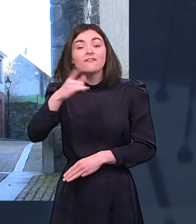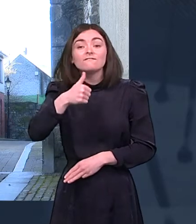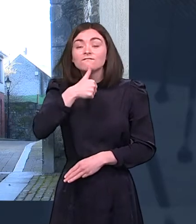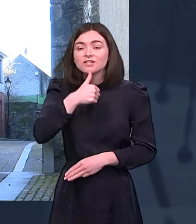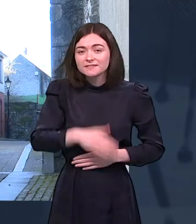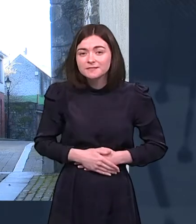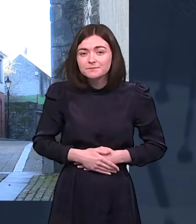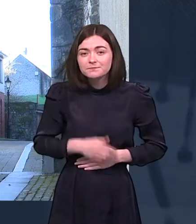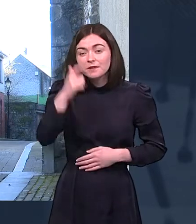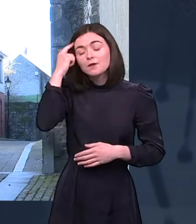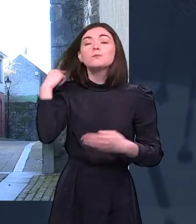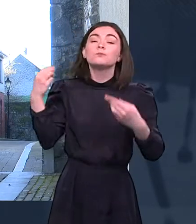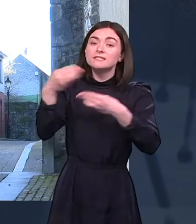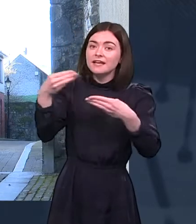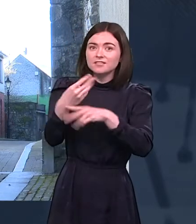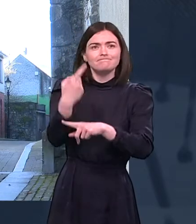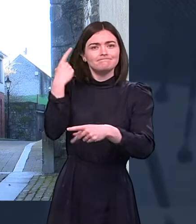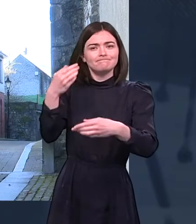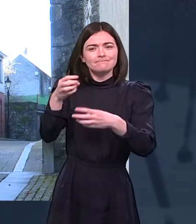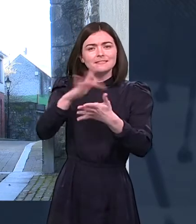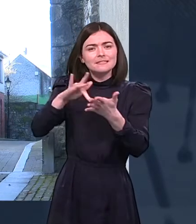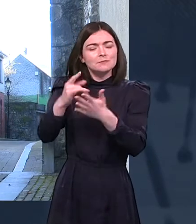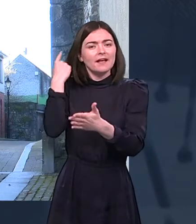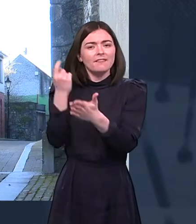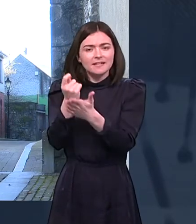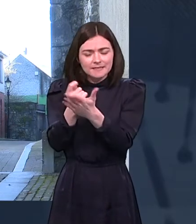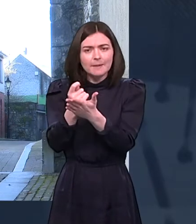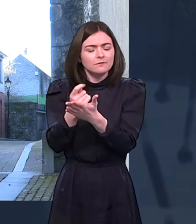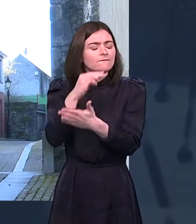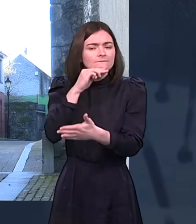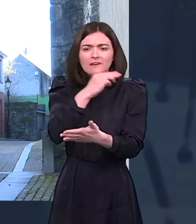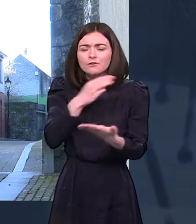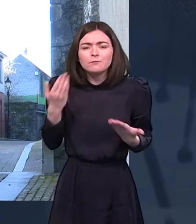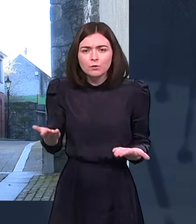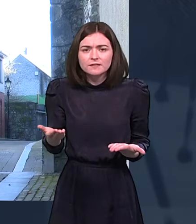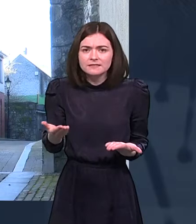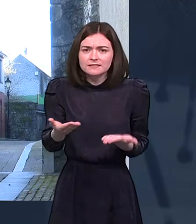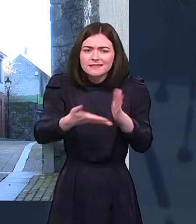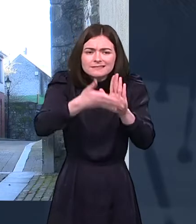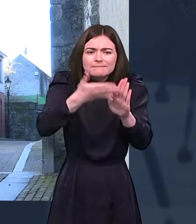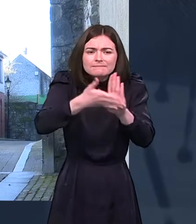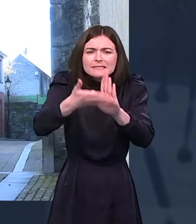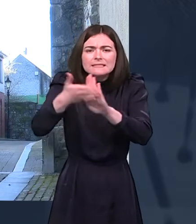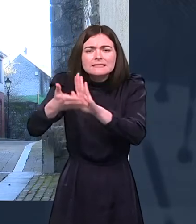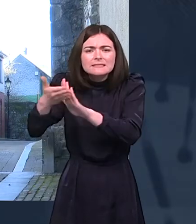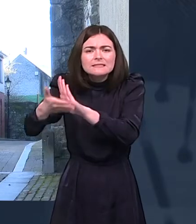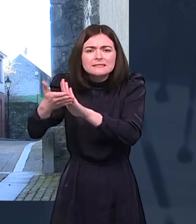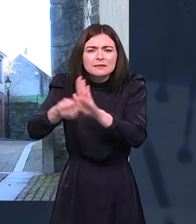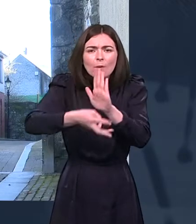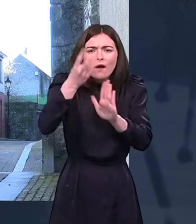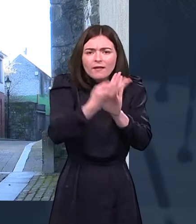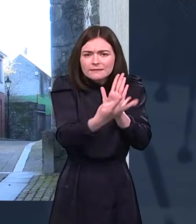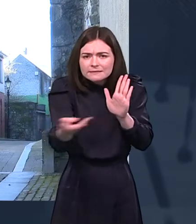was really important. In fact, William Marshall had built a form of a wall out of earth and wood. It